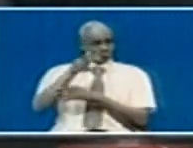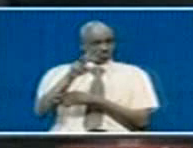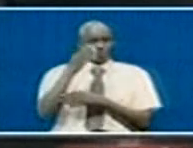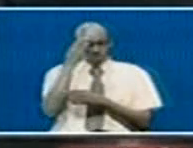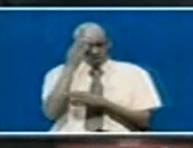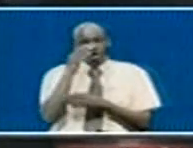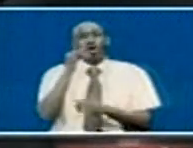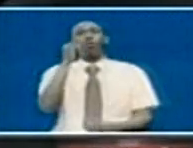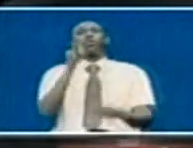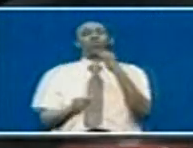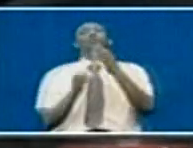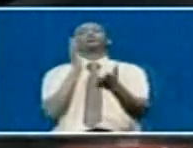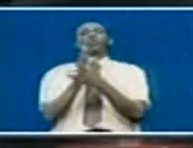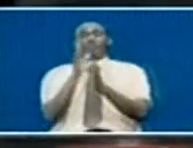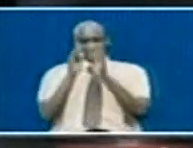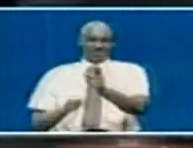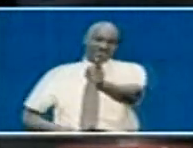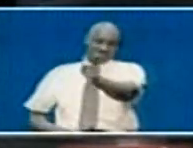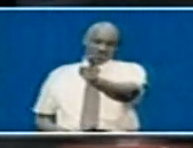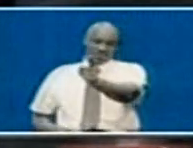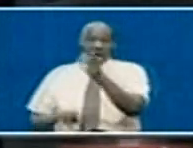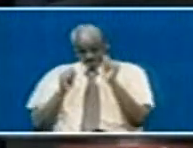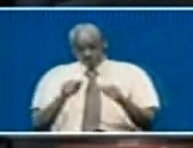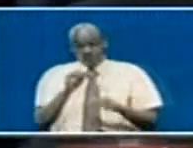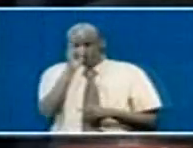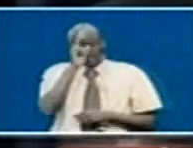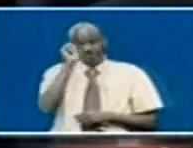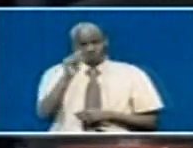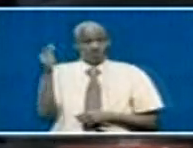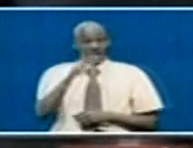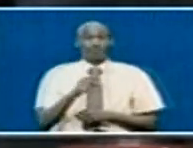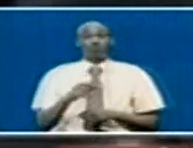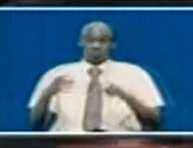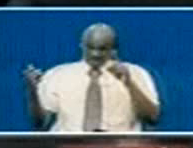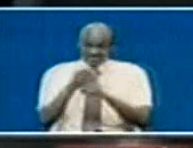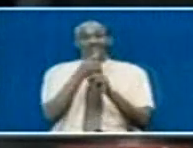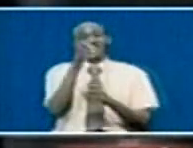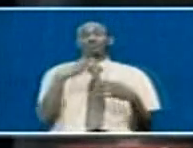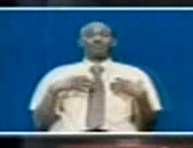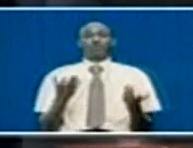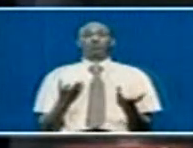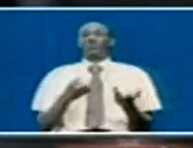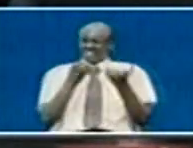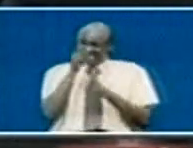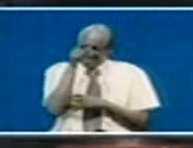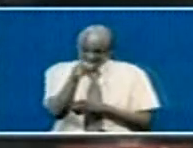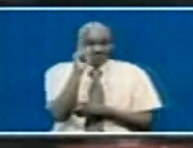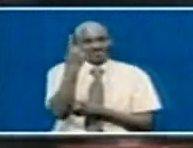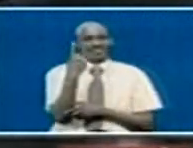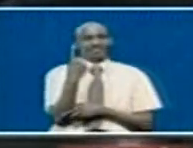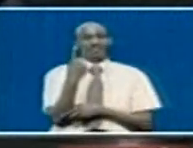conclude who that person is. And the police can be able to interpel those people. Mm. So we need that, first of